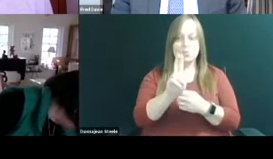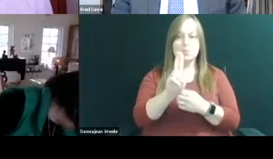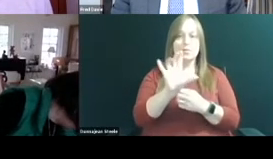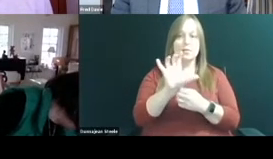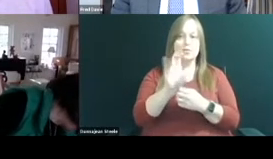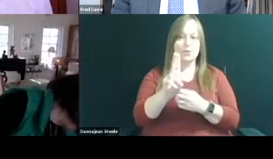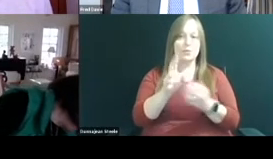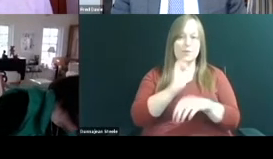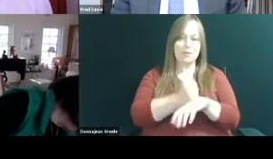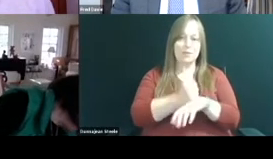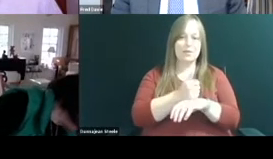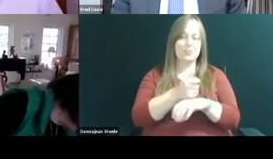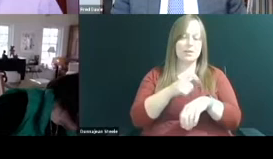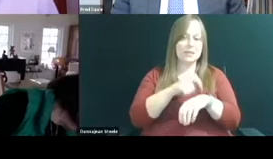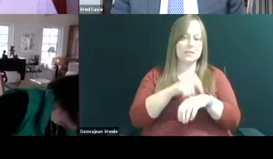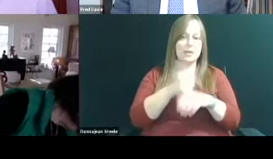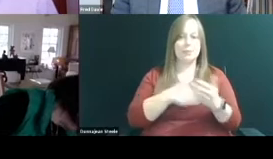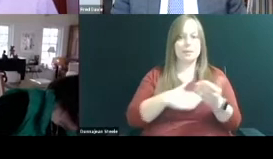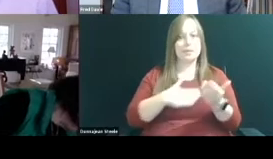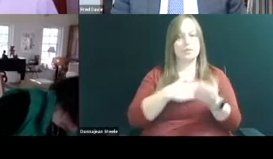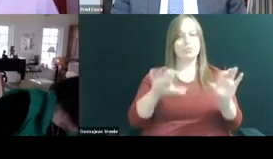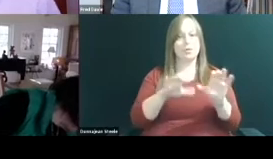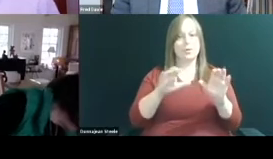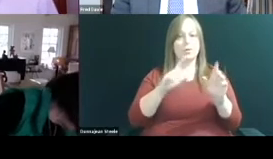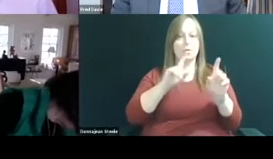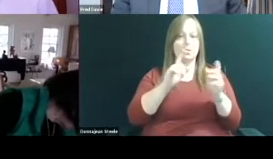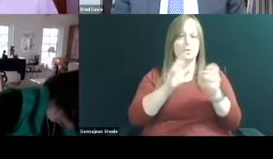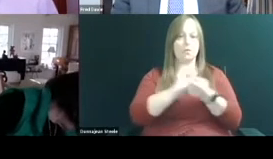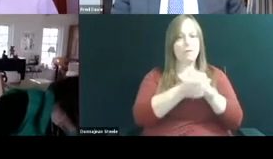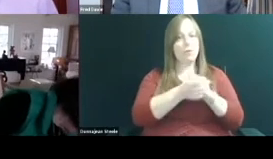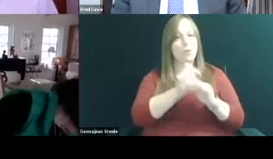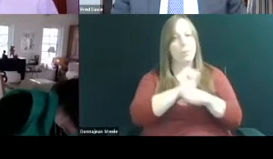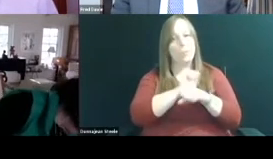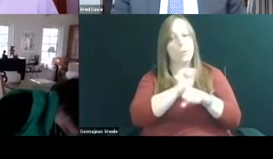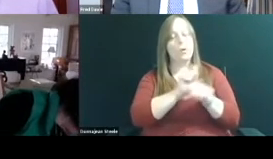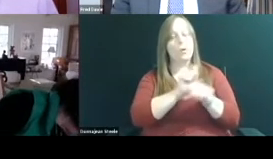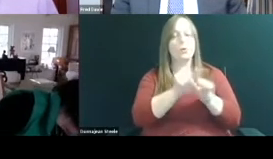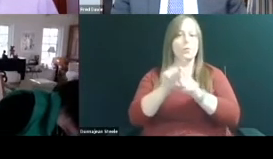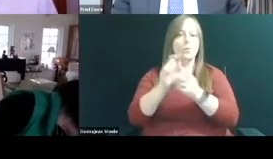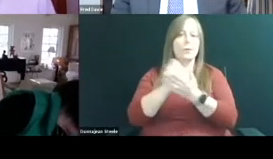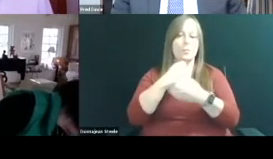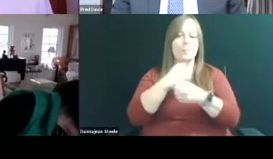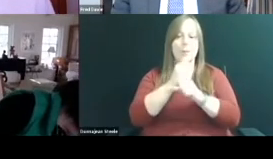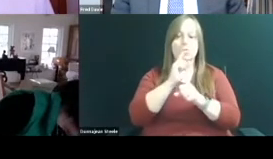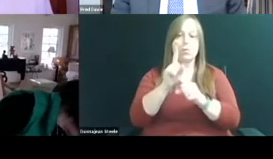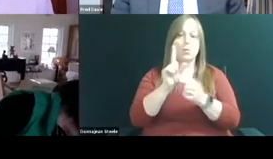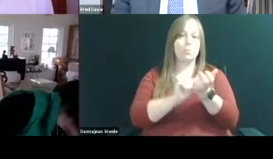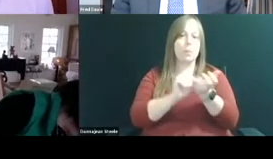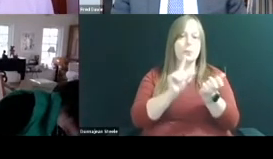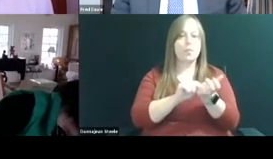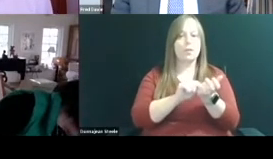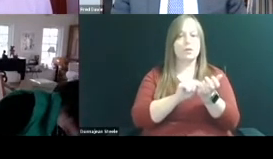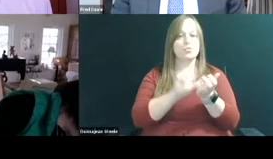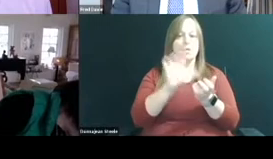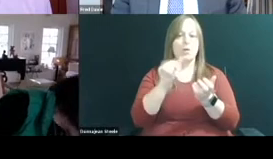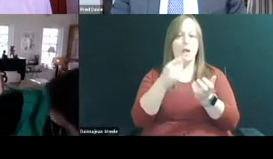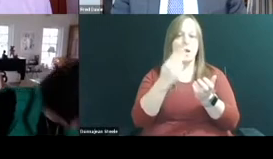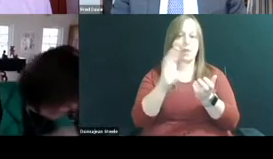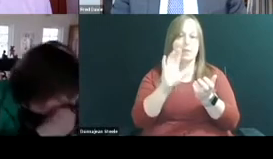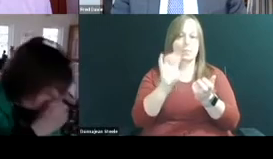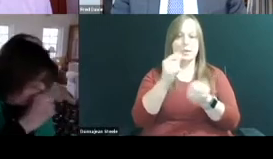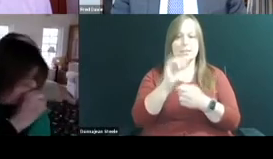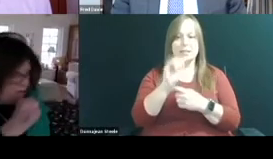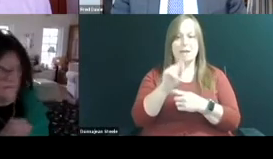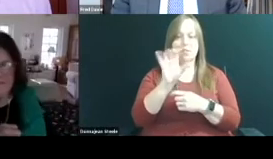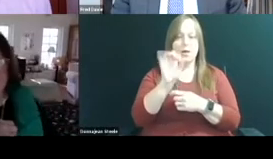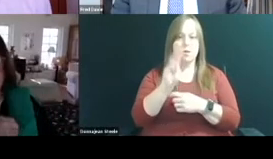Union Foundation at this time, doing a lot of reform work and also helping make sure that we can publish at GothamGazette.com.